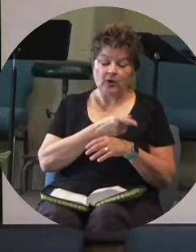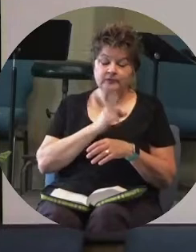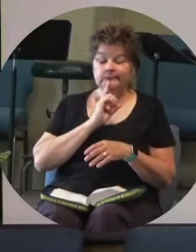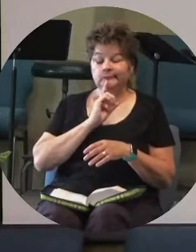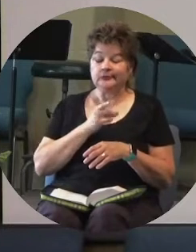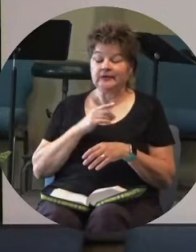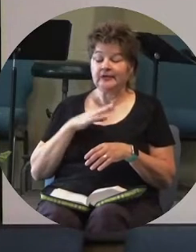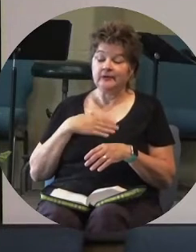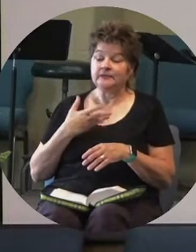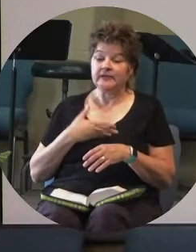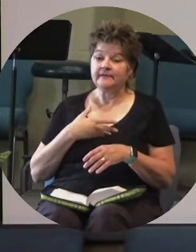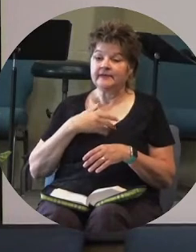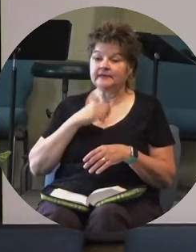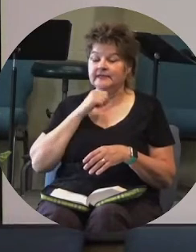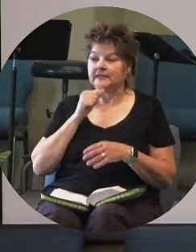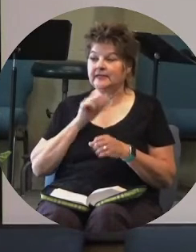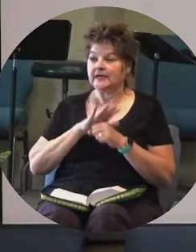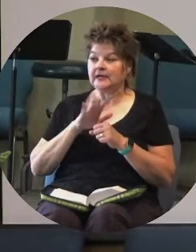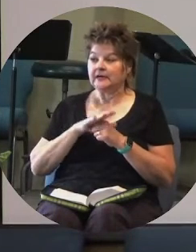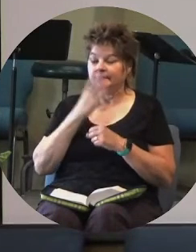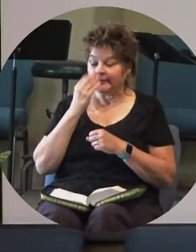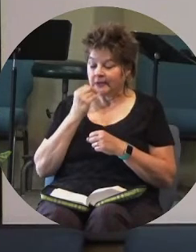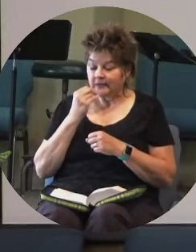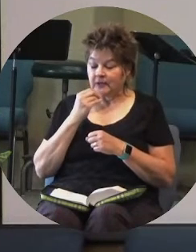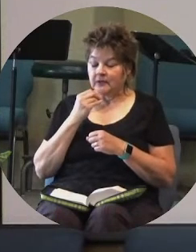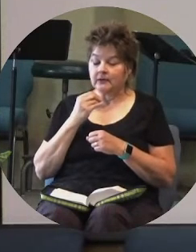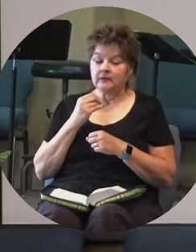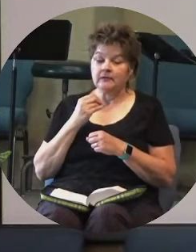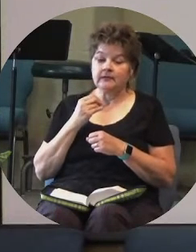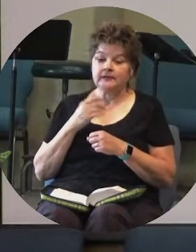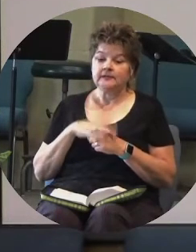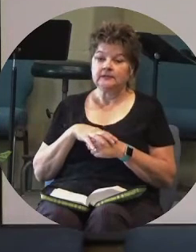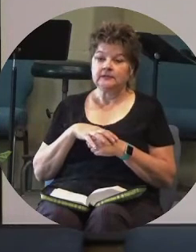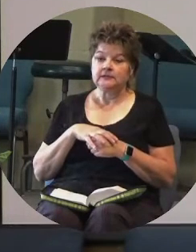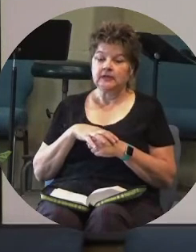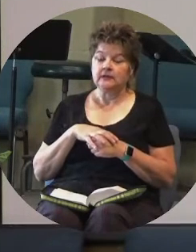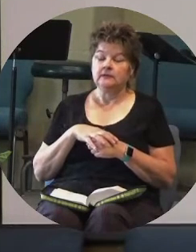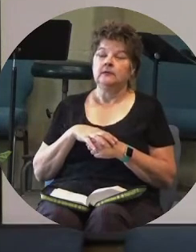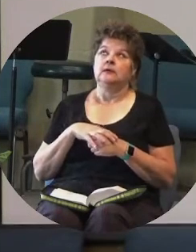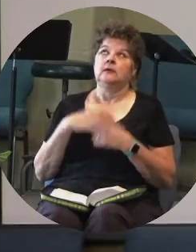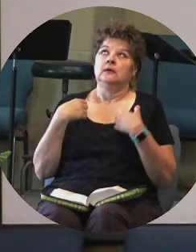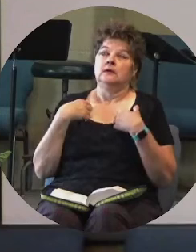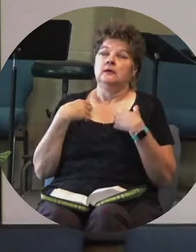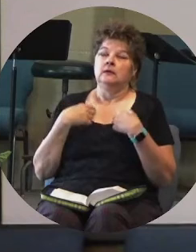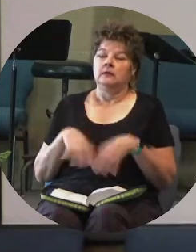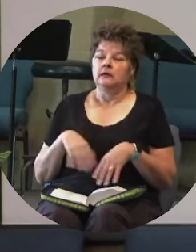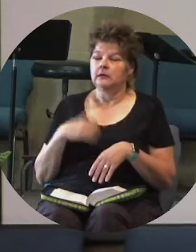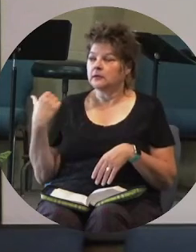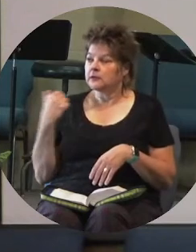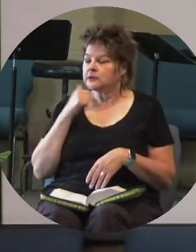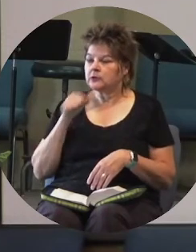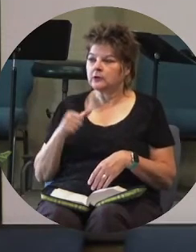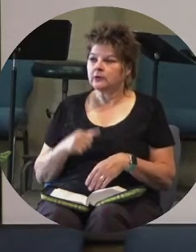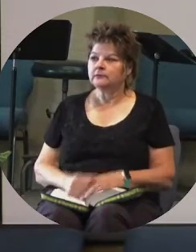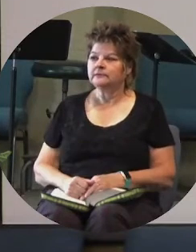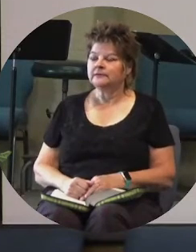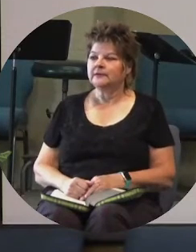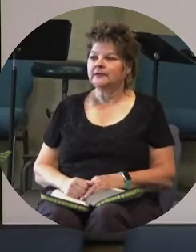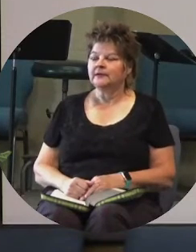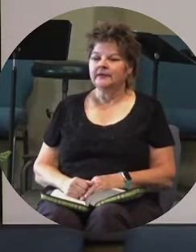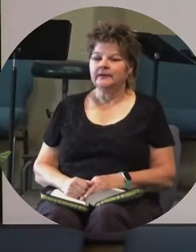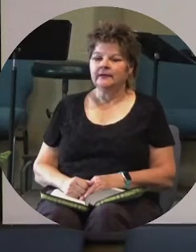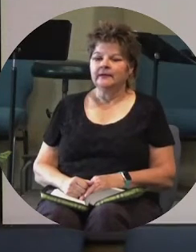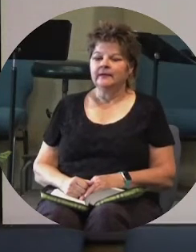because he didn't get enough sleep, and he just got sick and tired of this girl and what she was